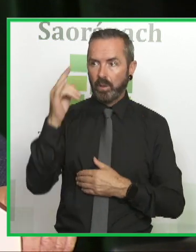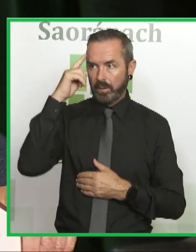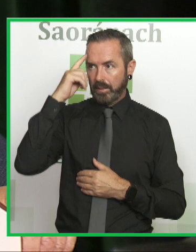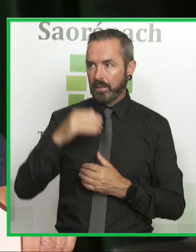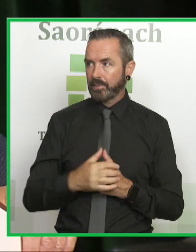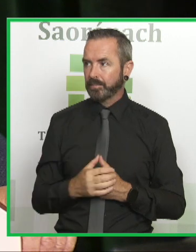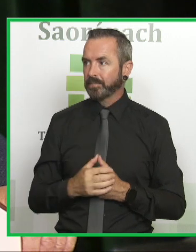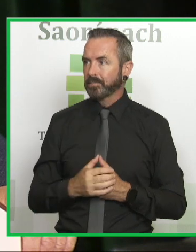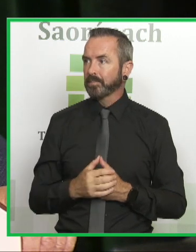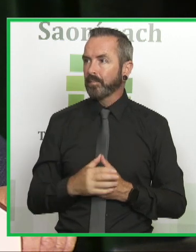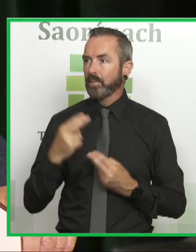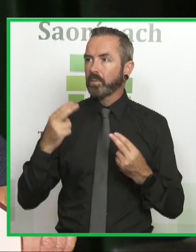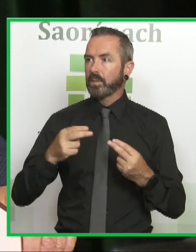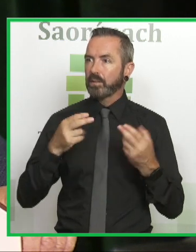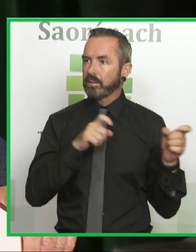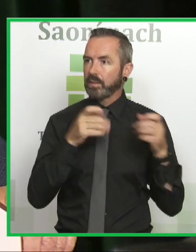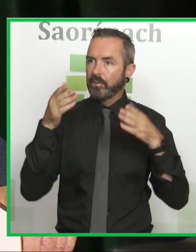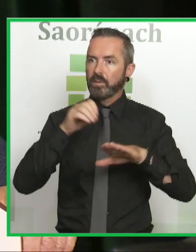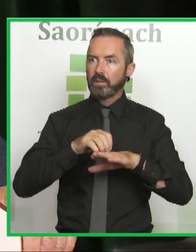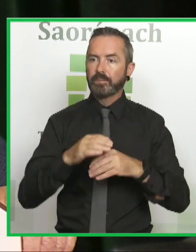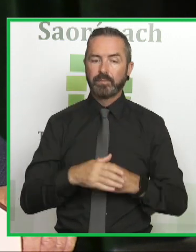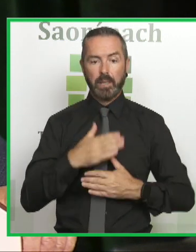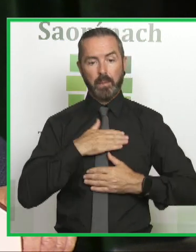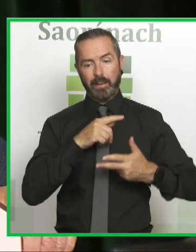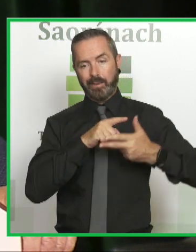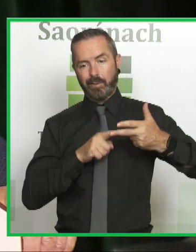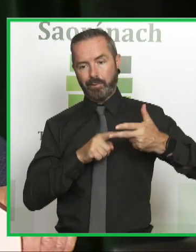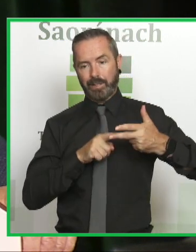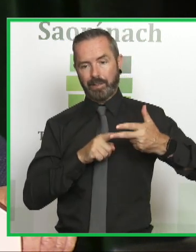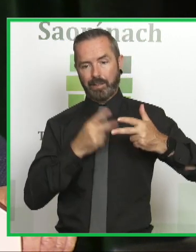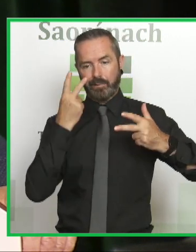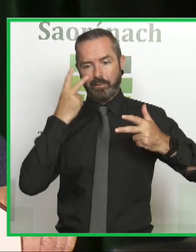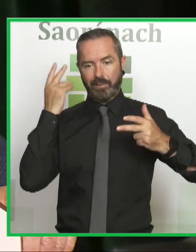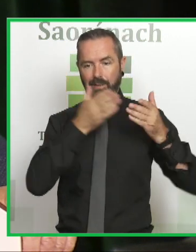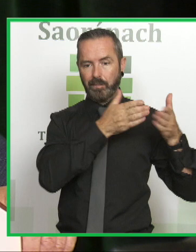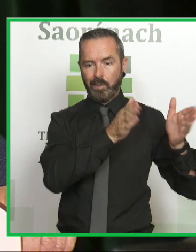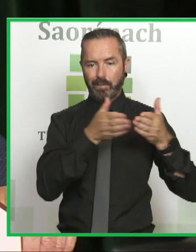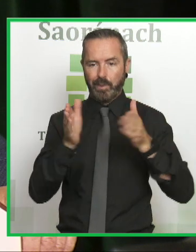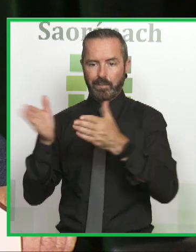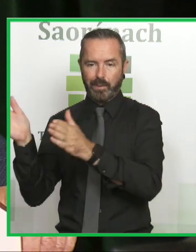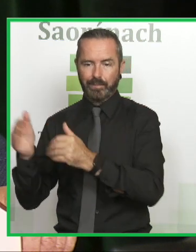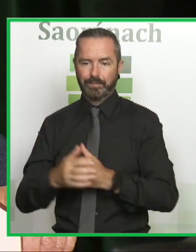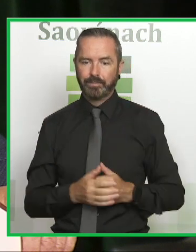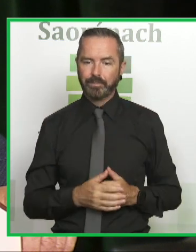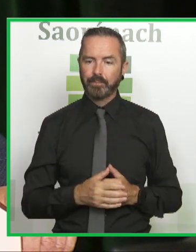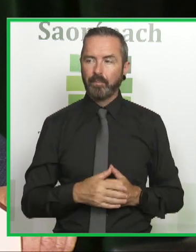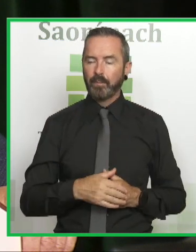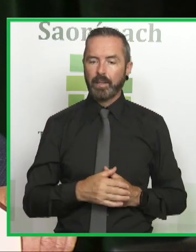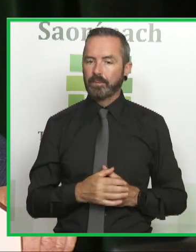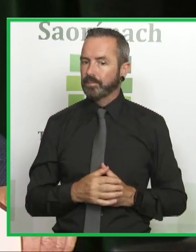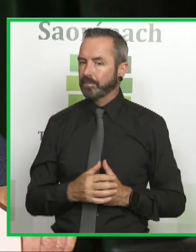to keep ourselves focused on. So they're my 3 broad reflections. I hope they do reflect many of yours, and so there's